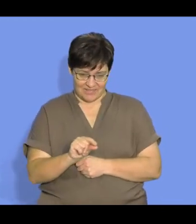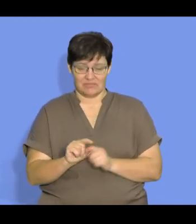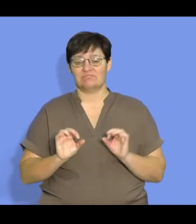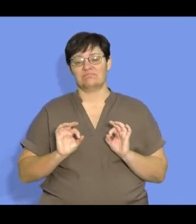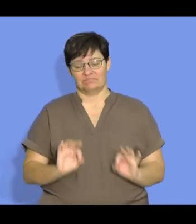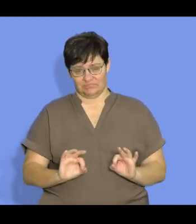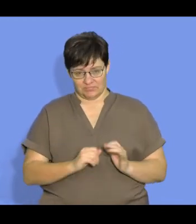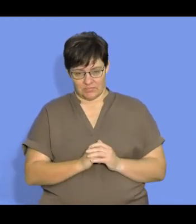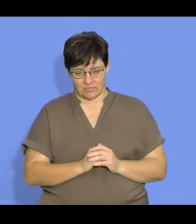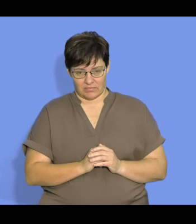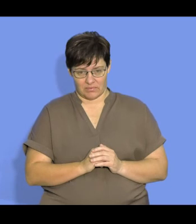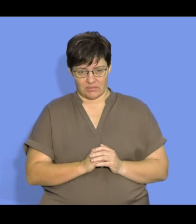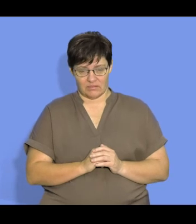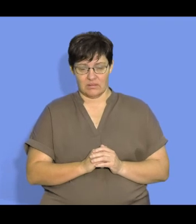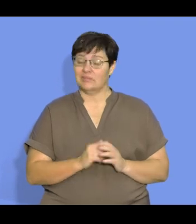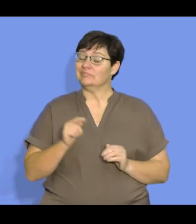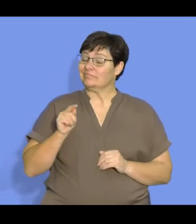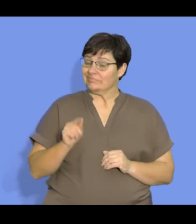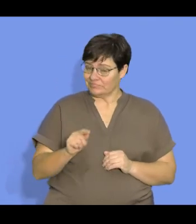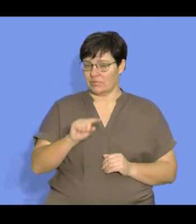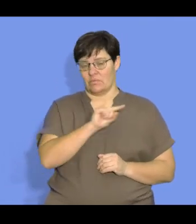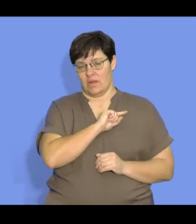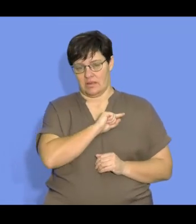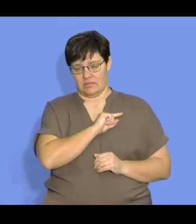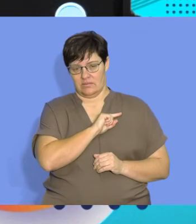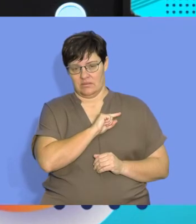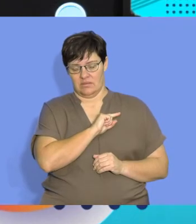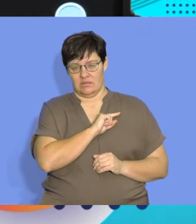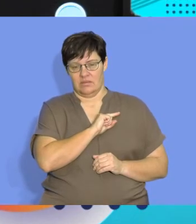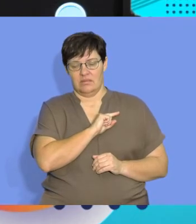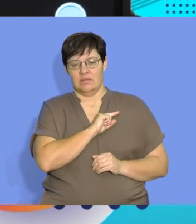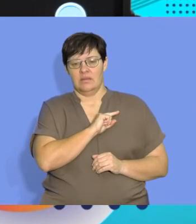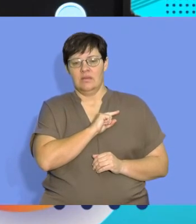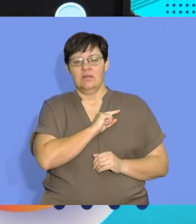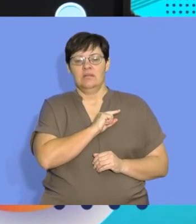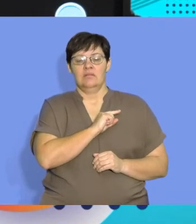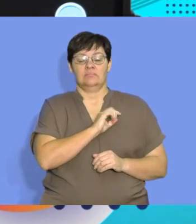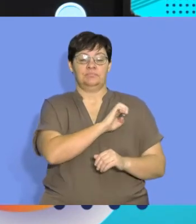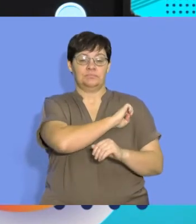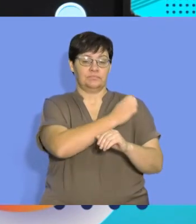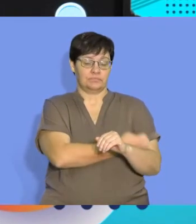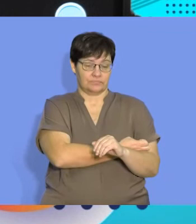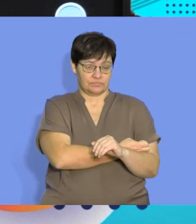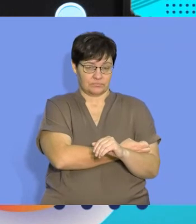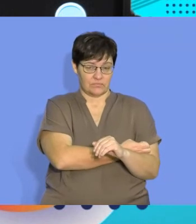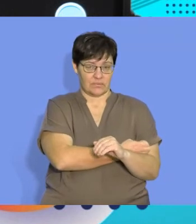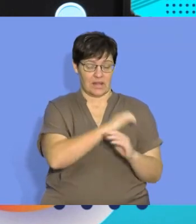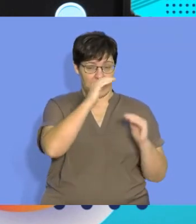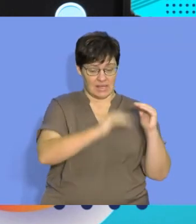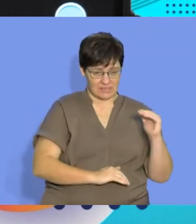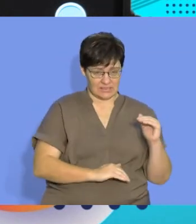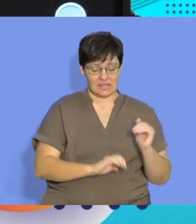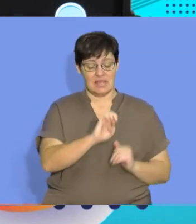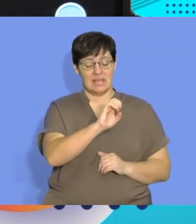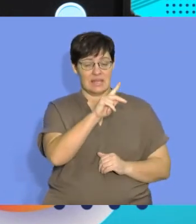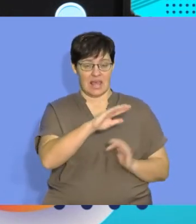collisions. That is why if we look at a decrease in energy, there's a decrease in the average kinetic energy, there's a